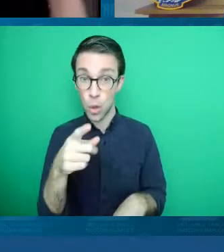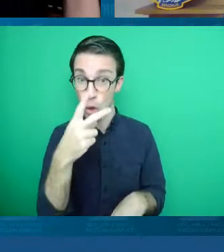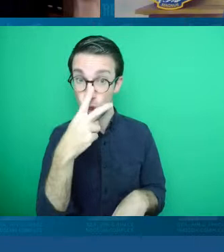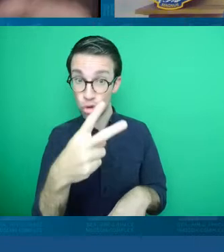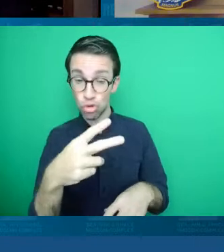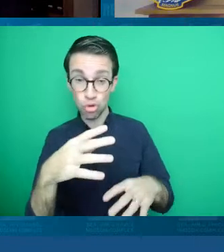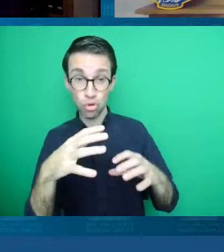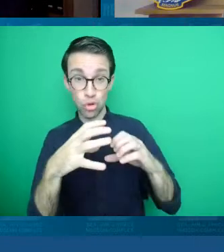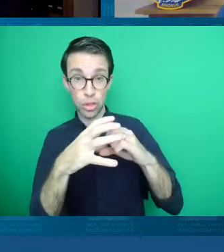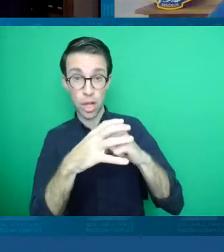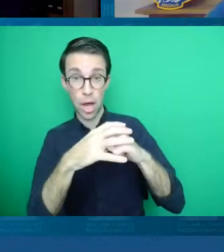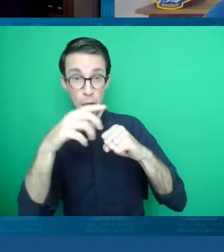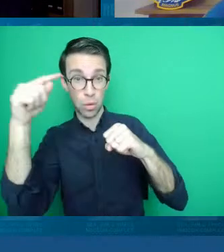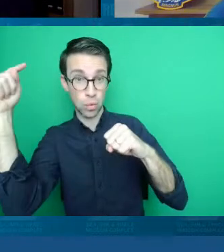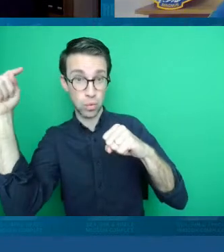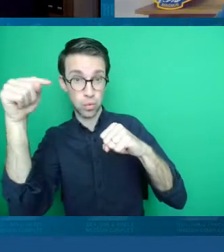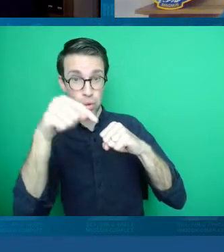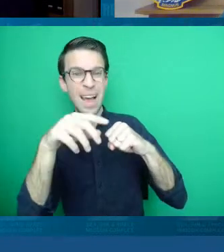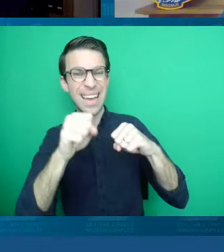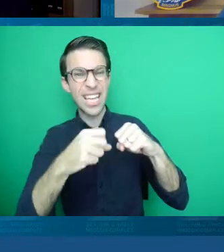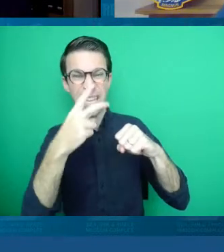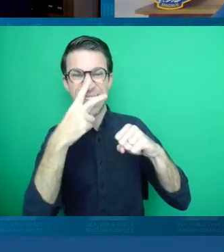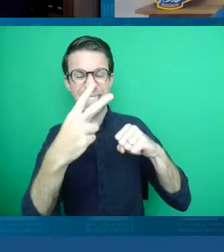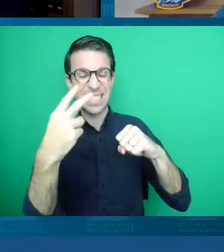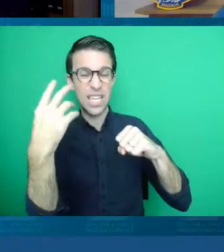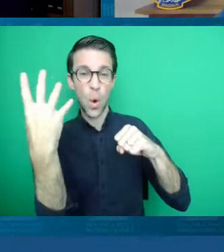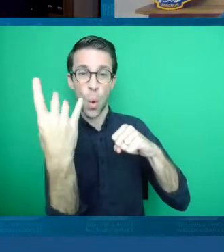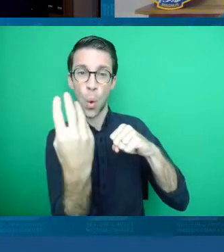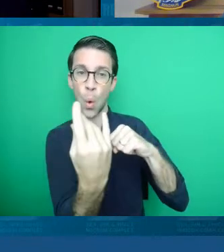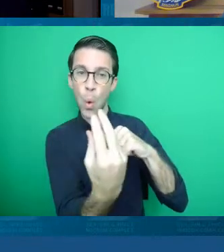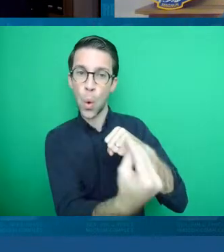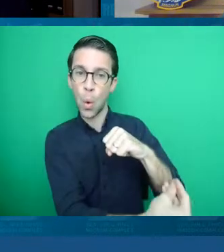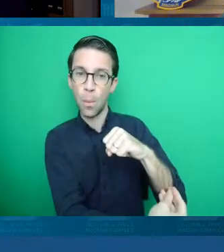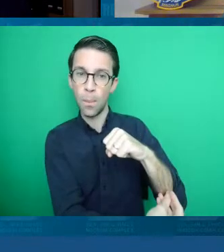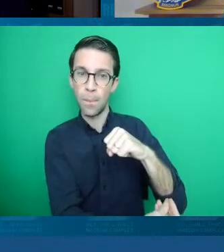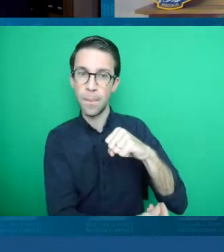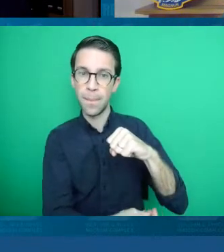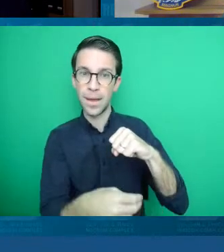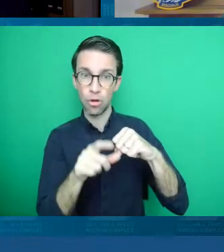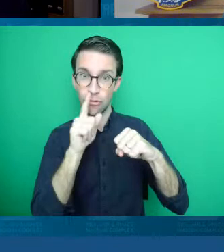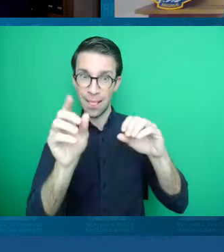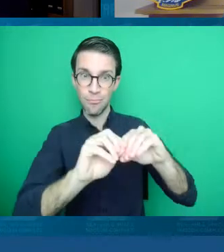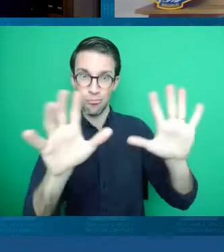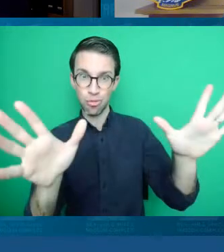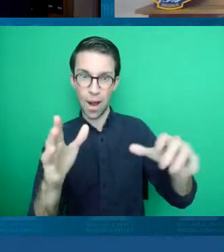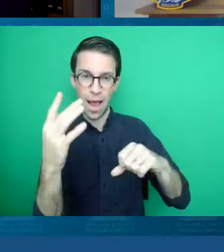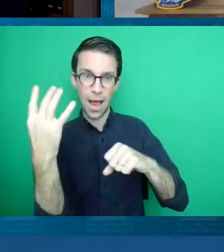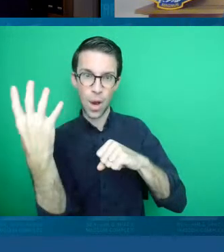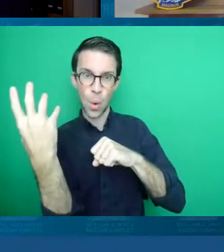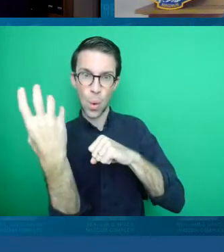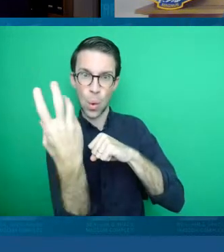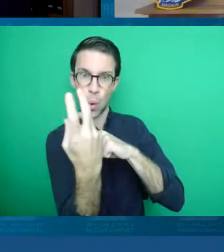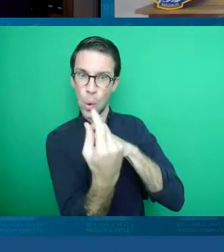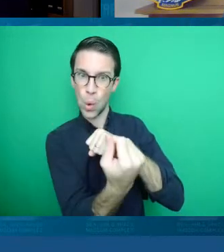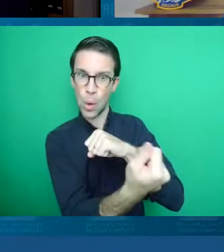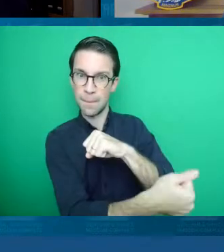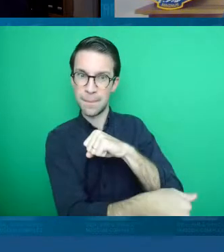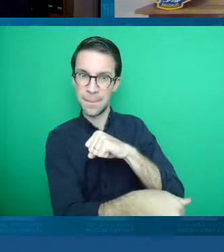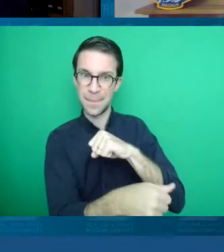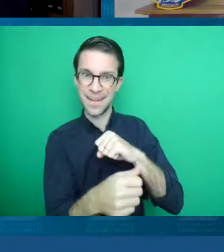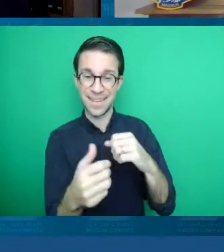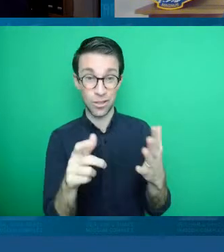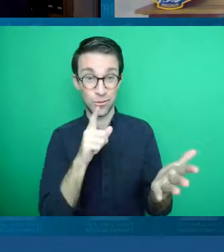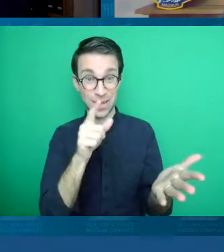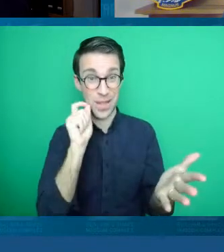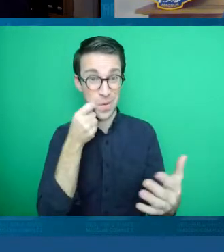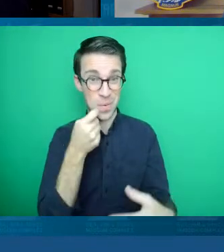atmosphere, you saw it burning? Well, you could see the burn up as it went just below me. It was incredibly bright. I was like, that is really cool. That's amazing. And so,